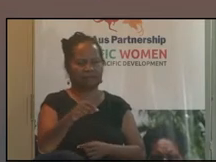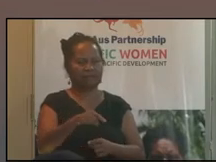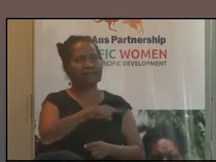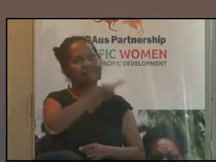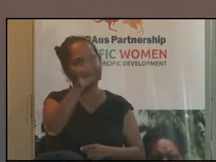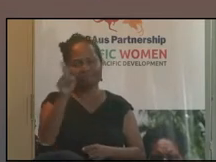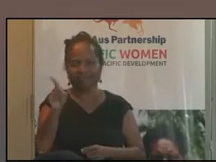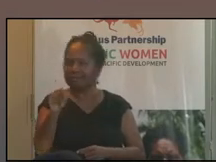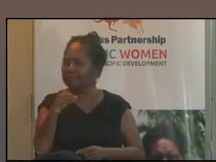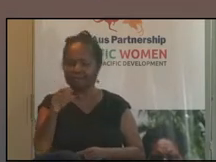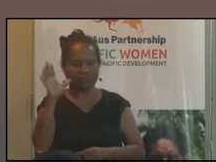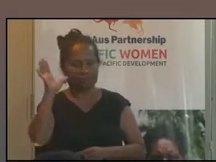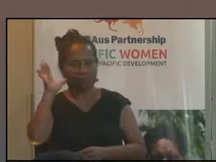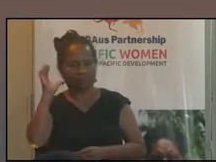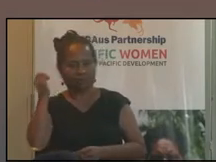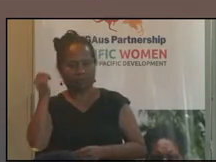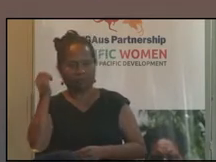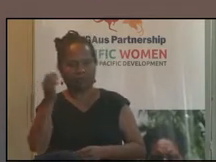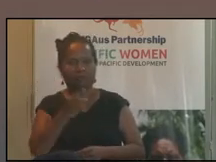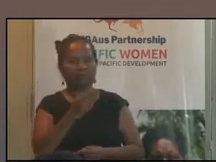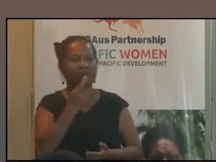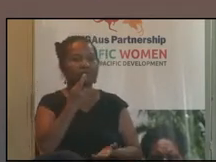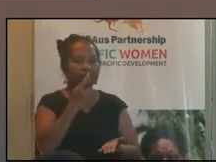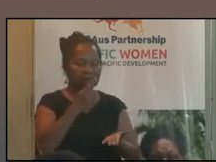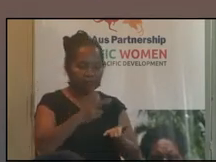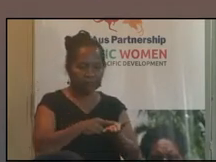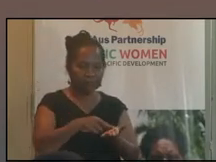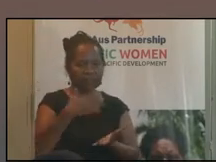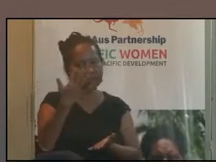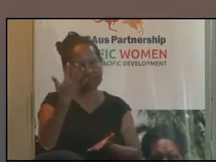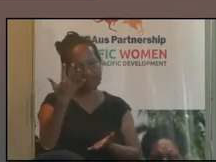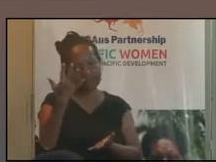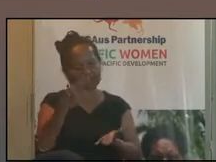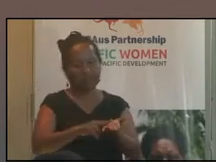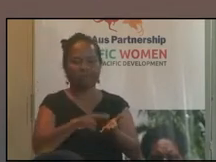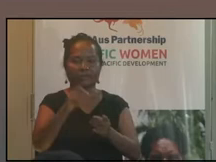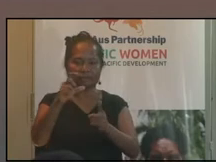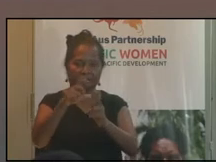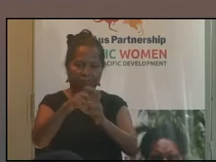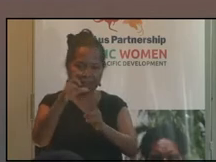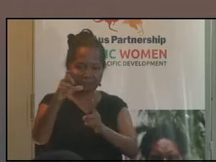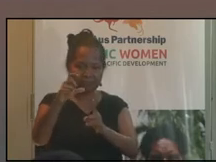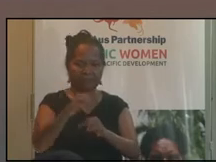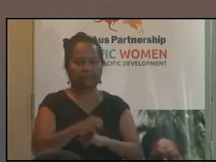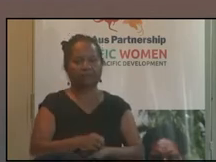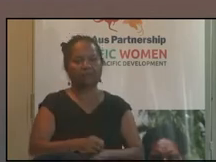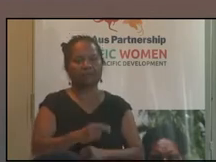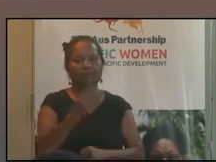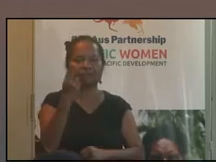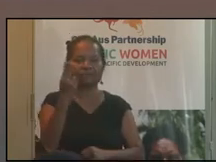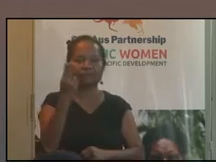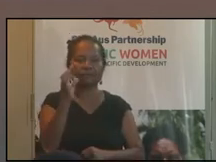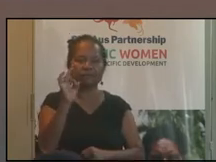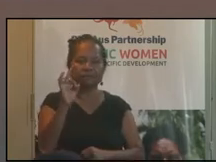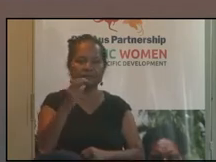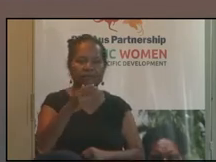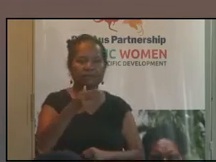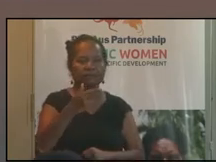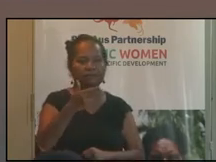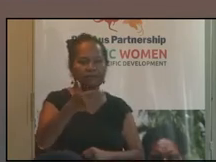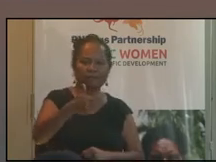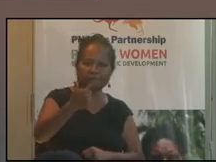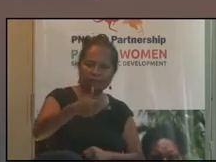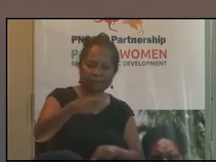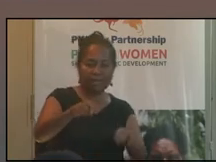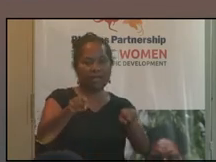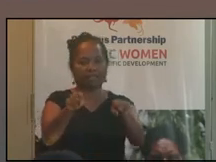best result was in 1992 when she finished fifth in the NCD seat. In 2017, she contested again for the same seat